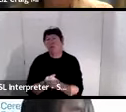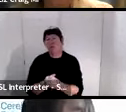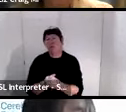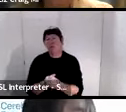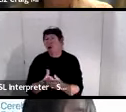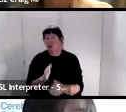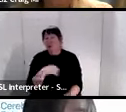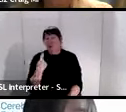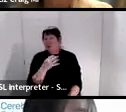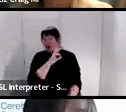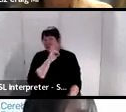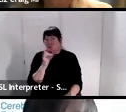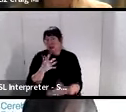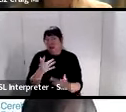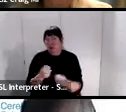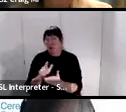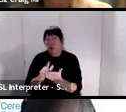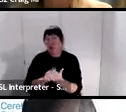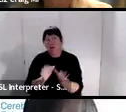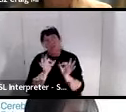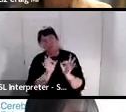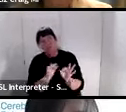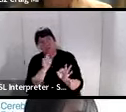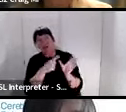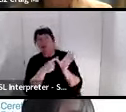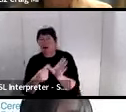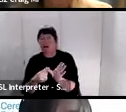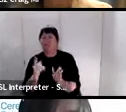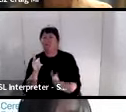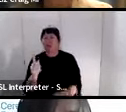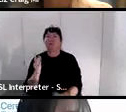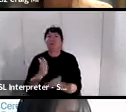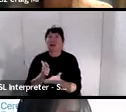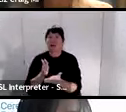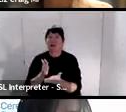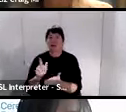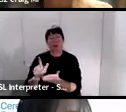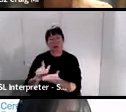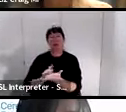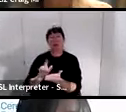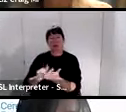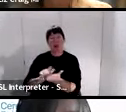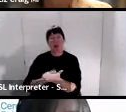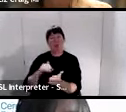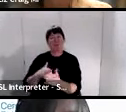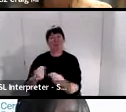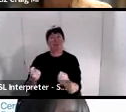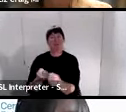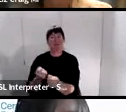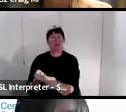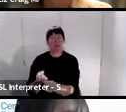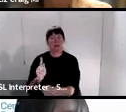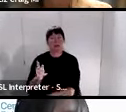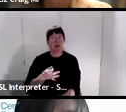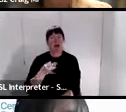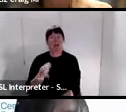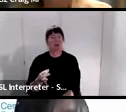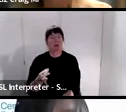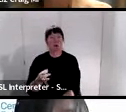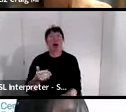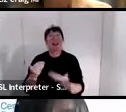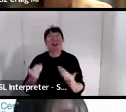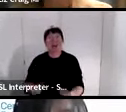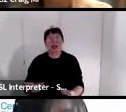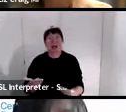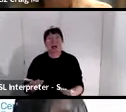experts at that. I'm sure the officials can advise, but we're asking for law changes now and